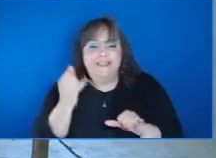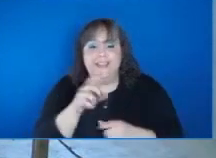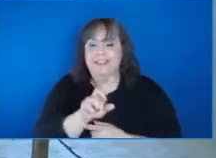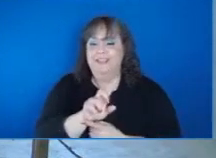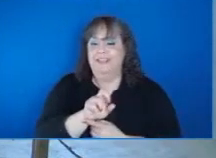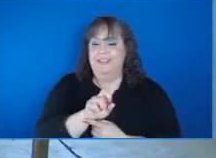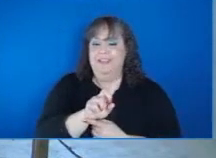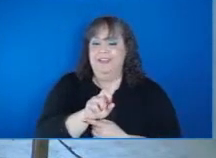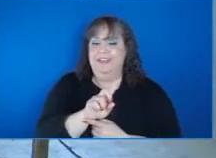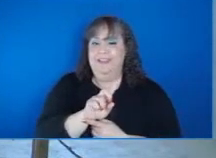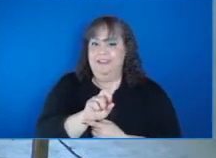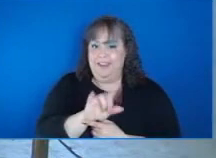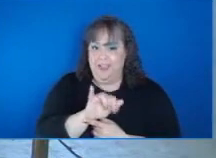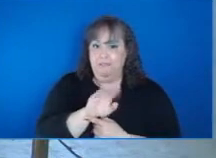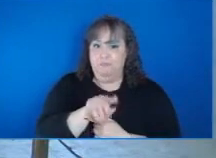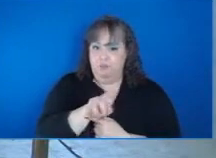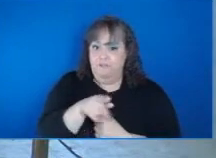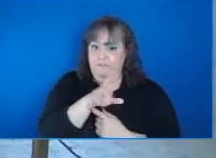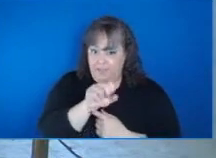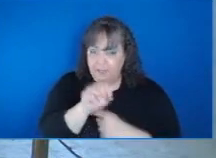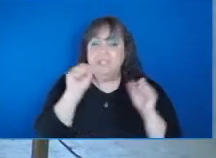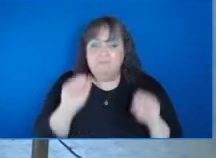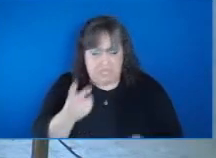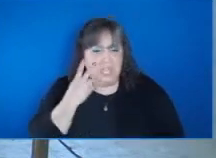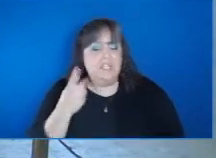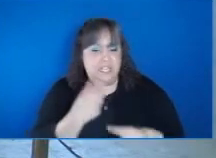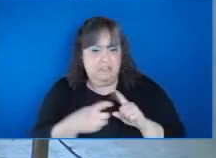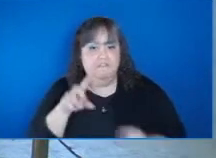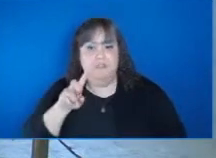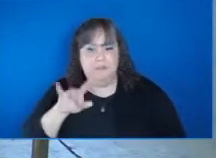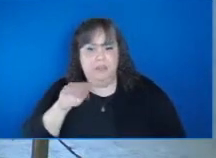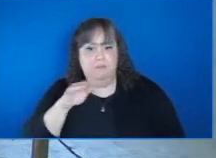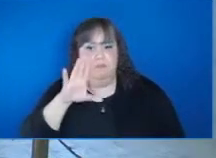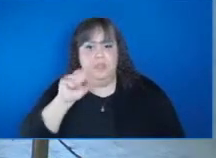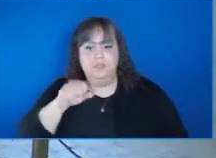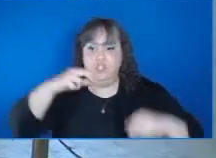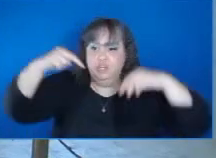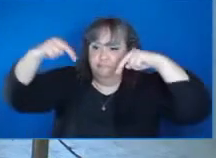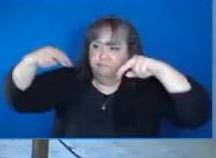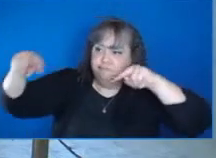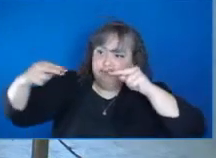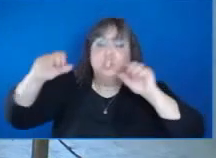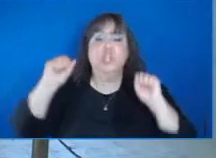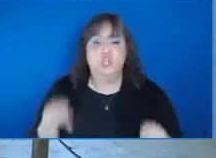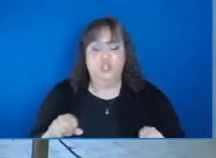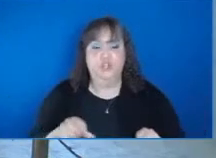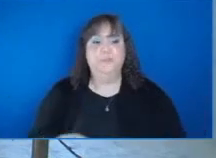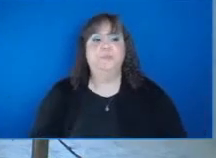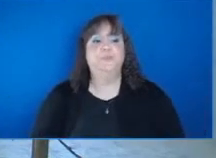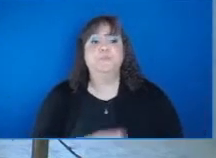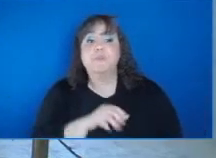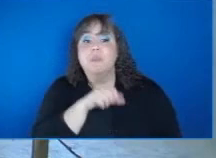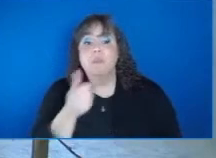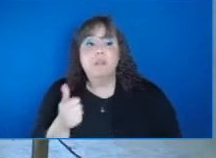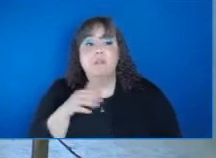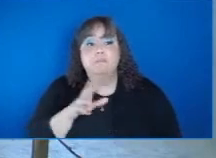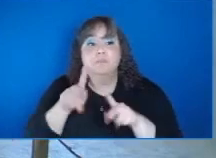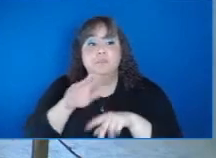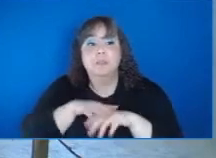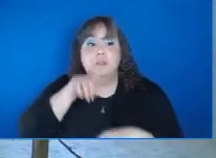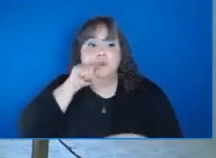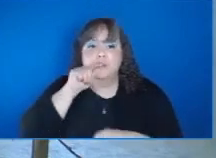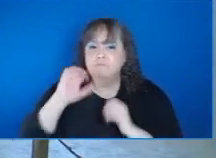So, Nancy, Lily Hall on Twitter wants to know, how long ago did you identify the target asteroid?